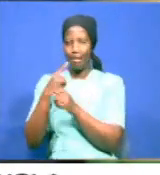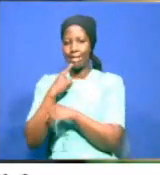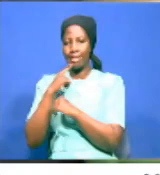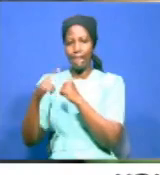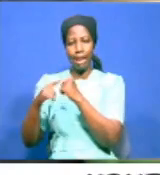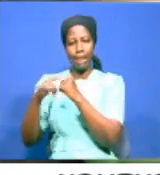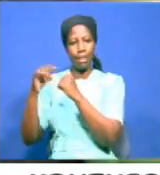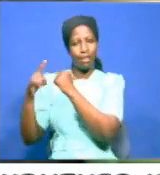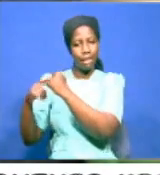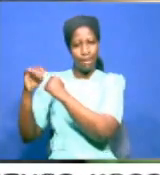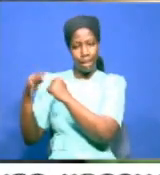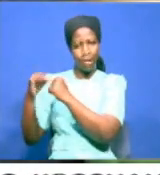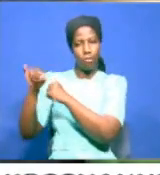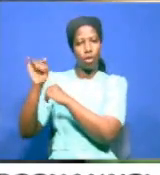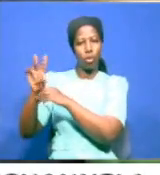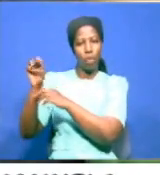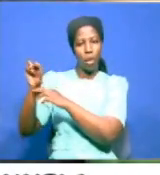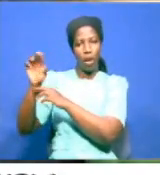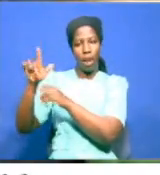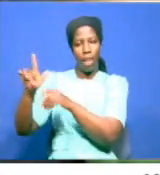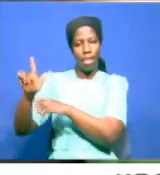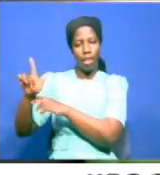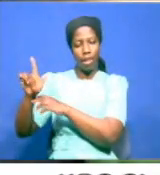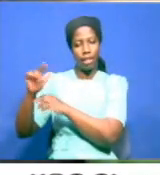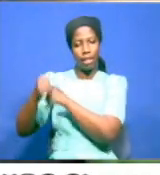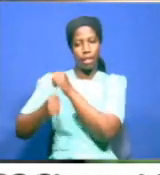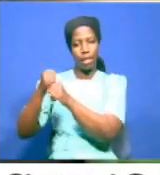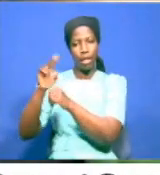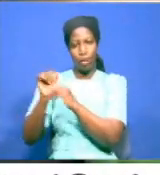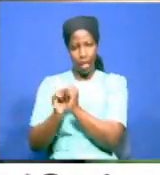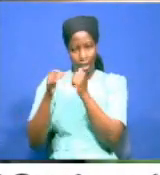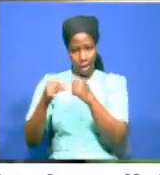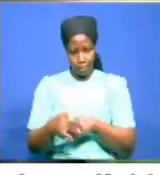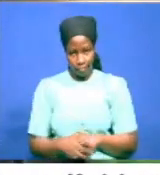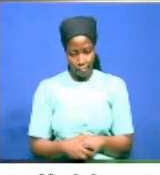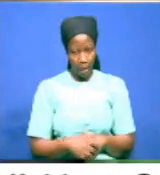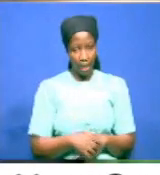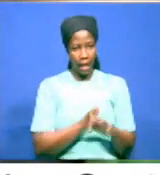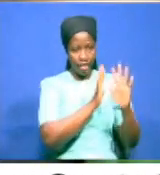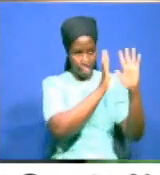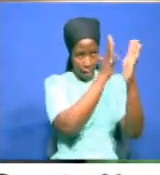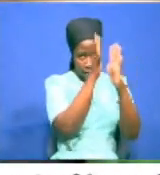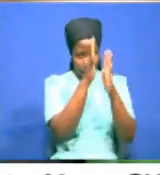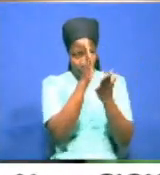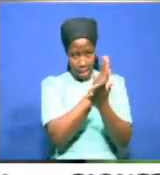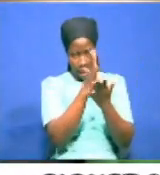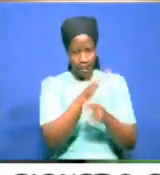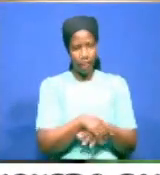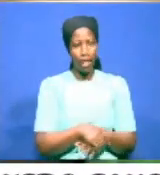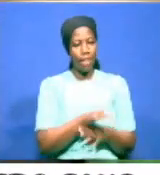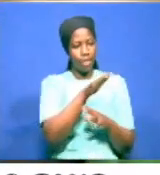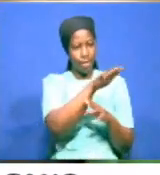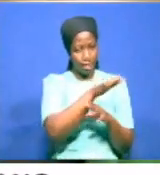668.2 million liters in 2019. In the forestry subsector, the area stocked